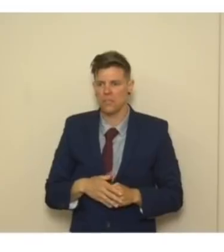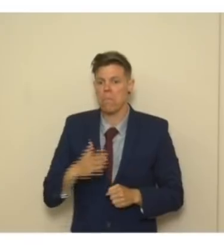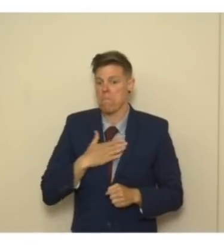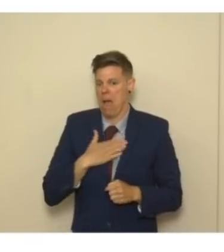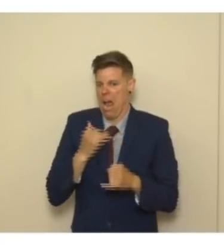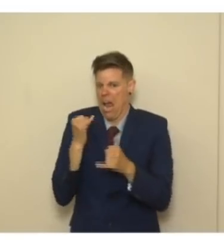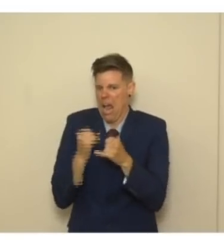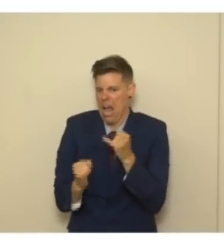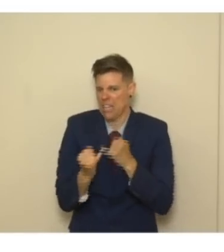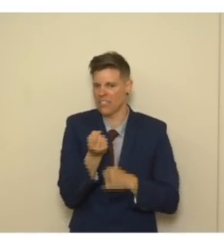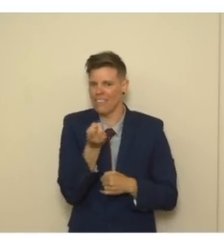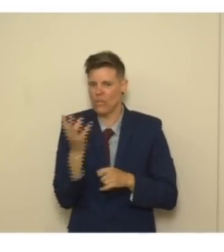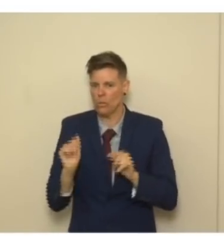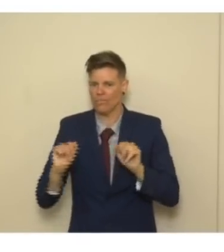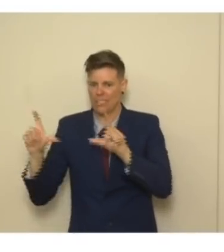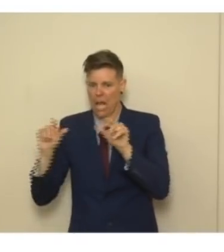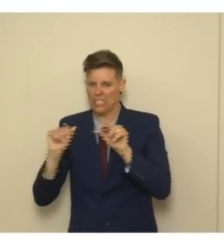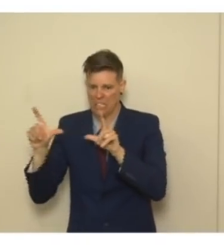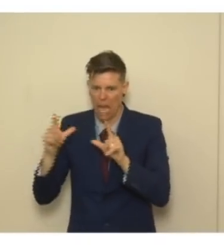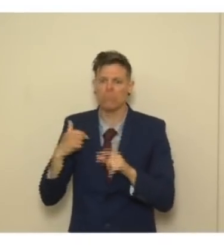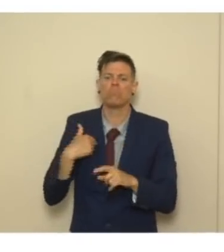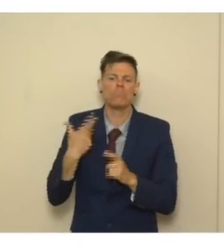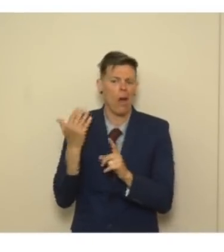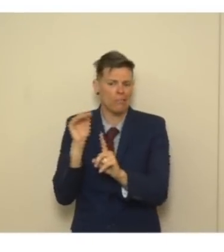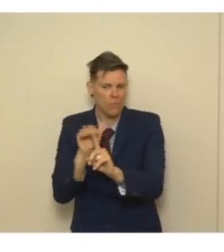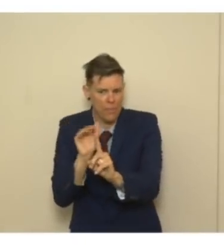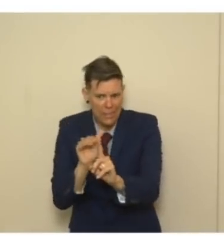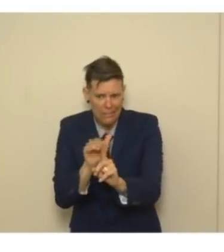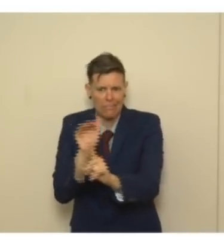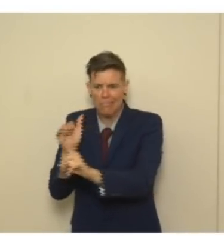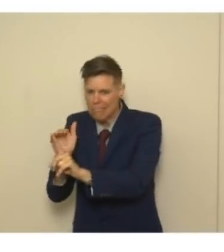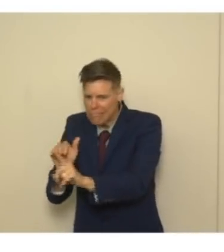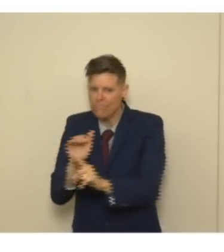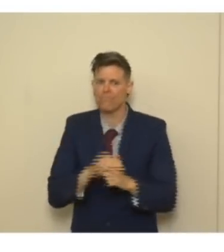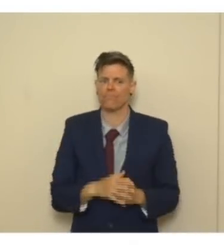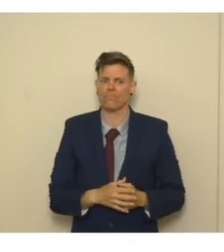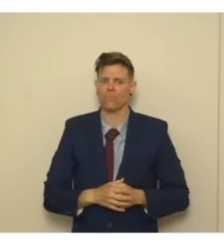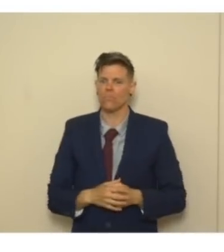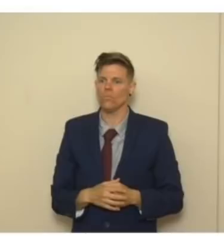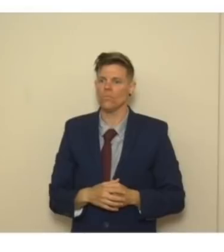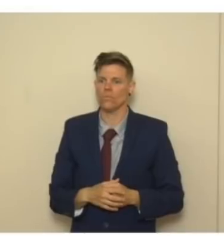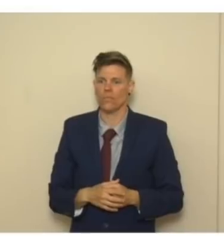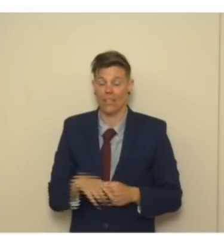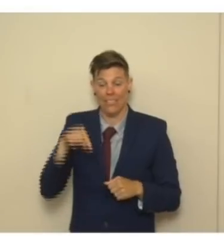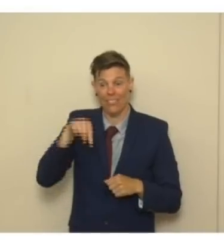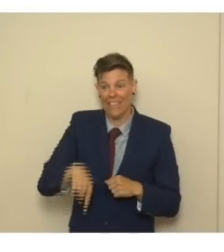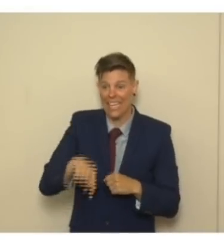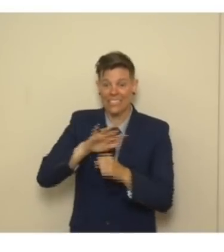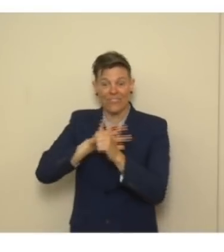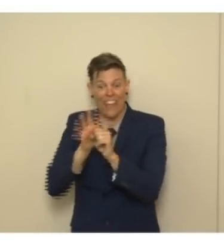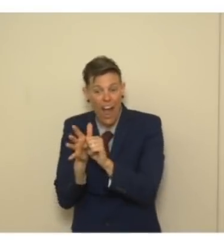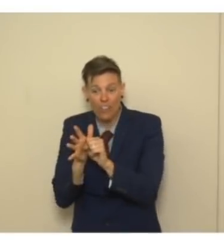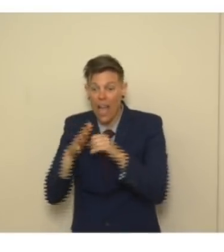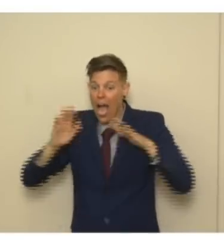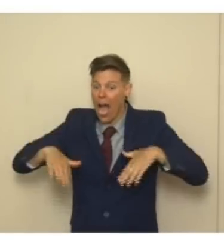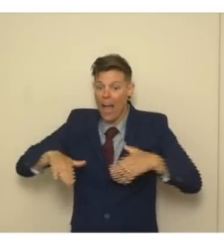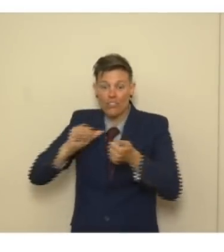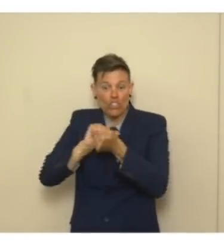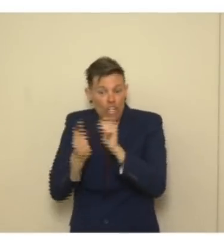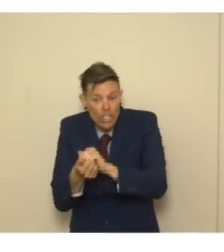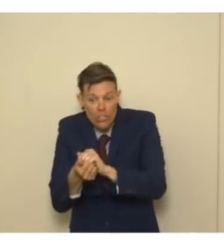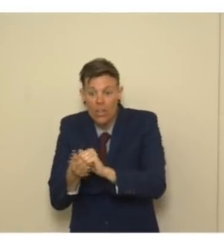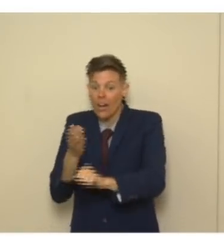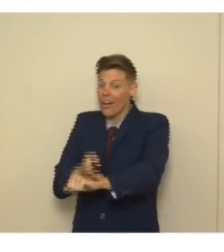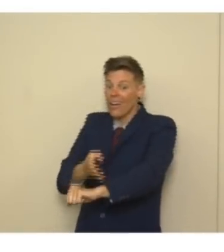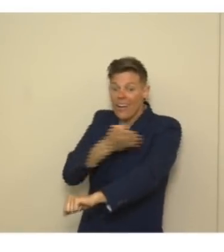one, nothing about the virus has changed. These curves really represent our behavior. They represent to what extent